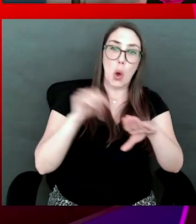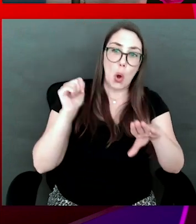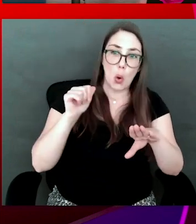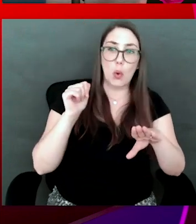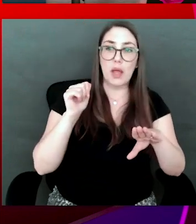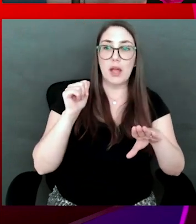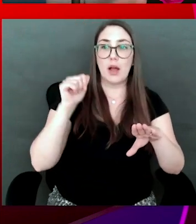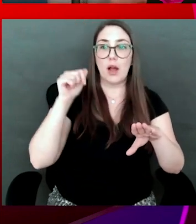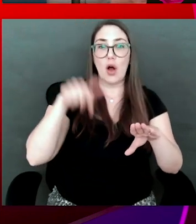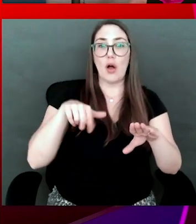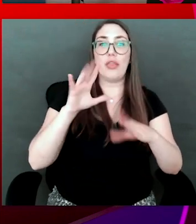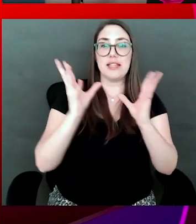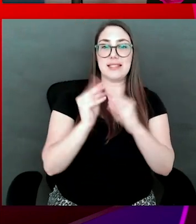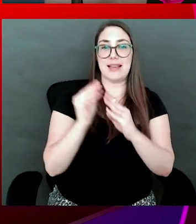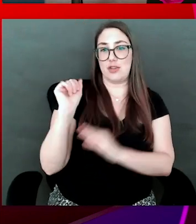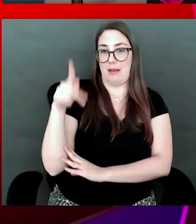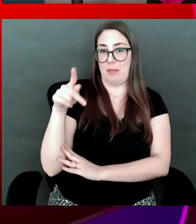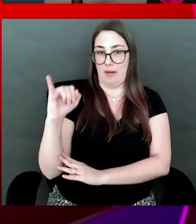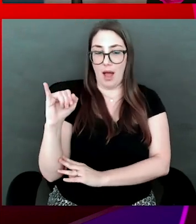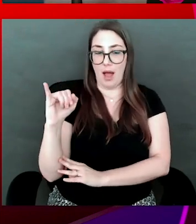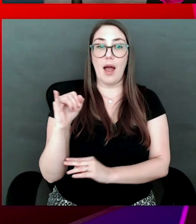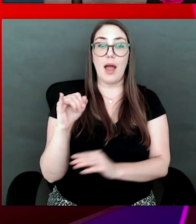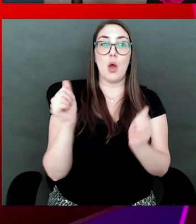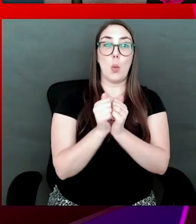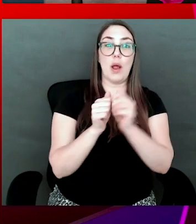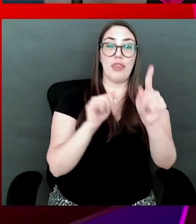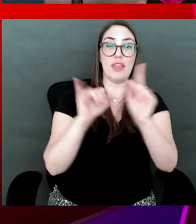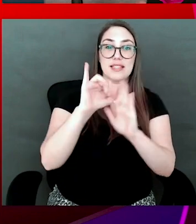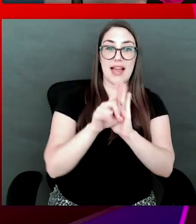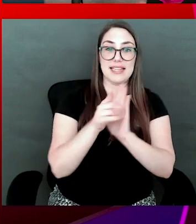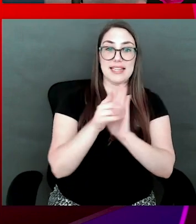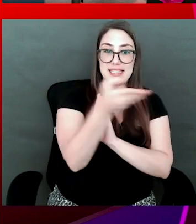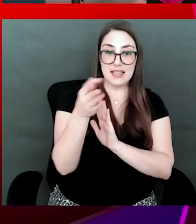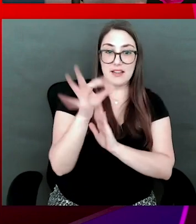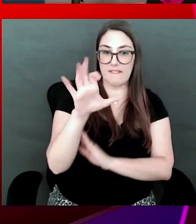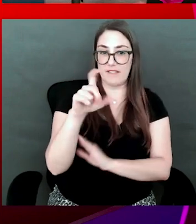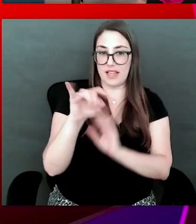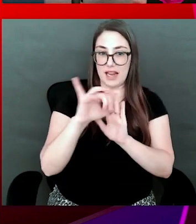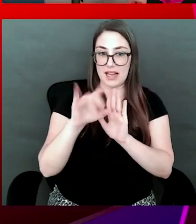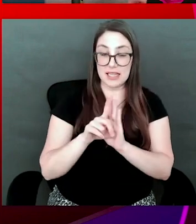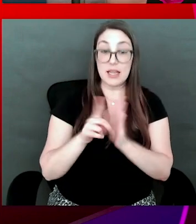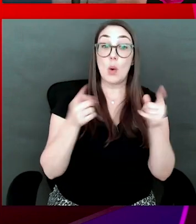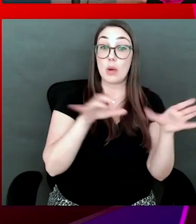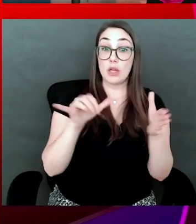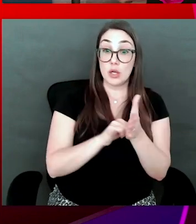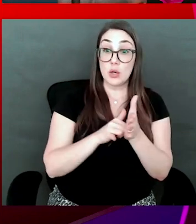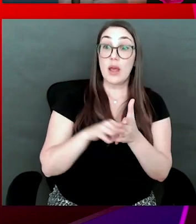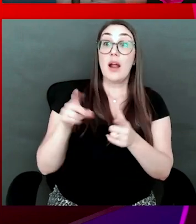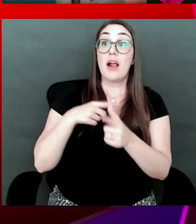session API on this fleet ID. And once we do that, a session gets provisioned on a